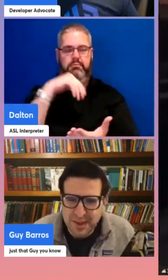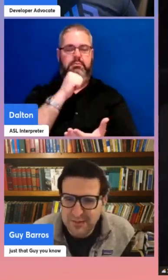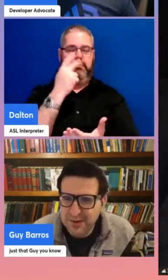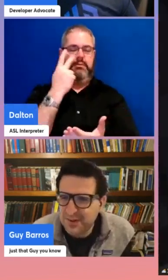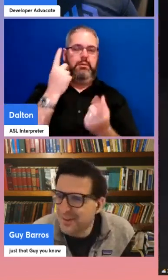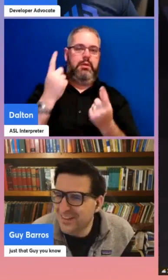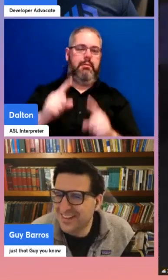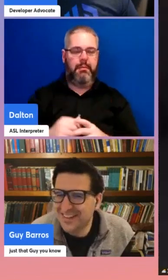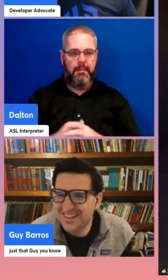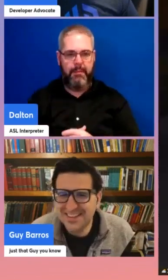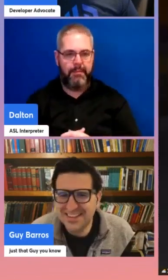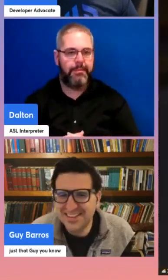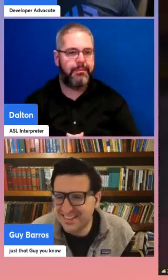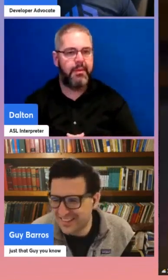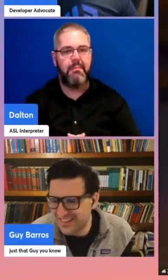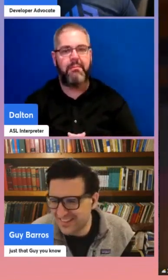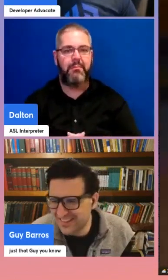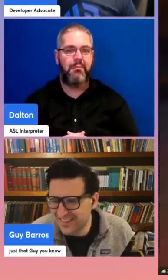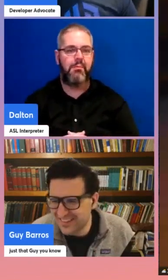Easiest can start commute building this ever. out.